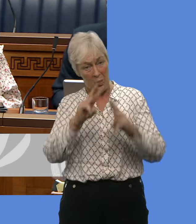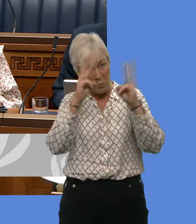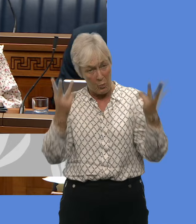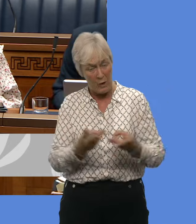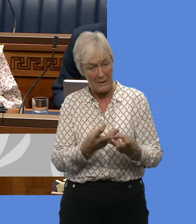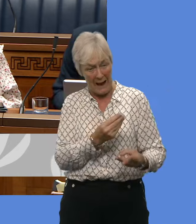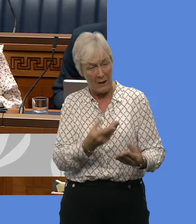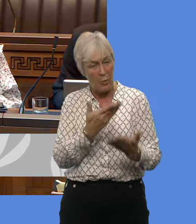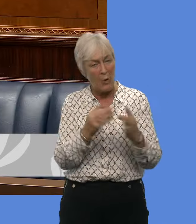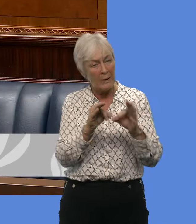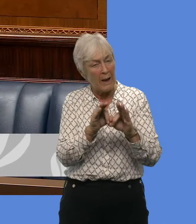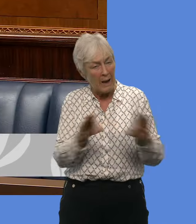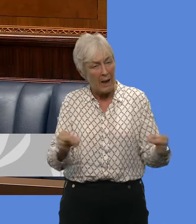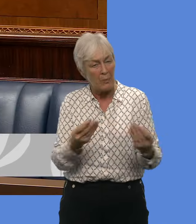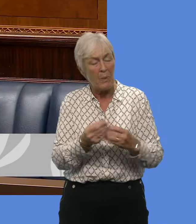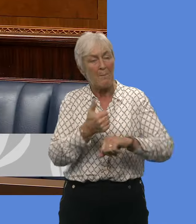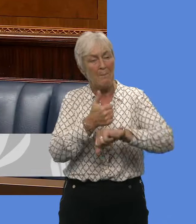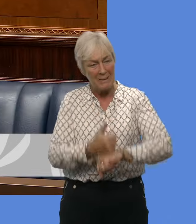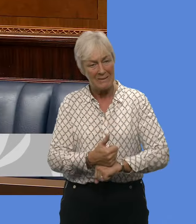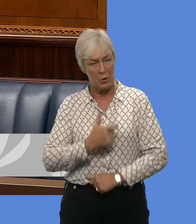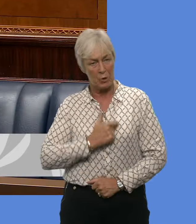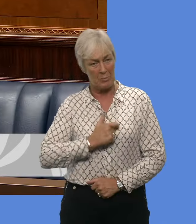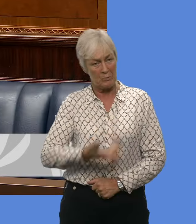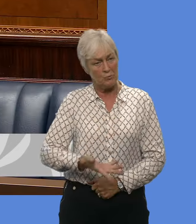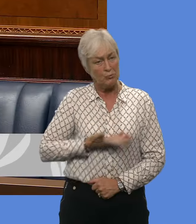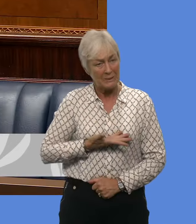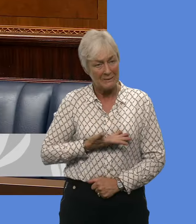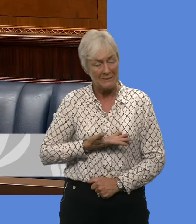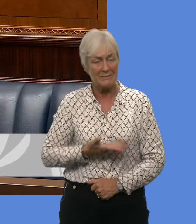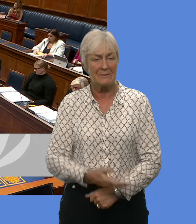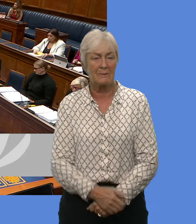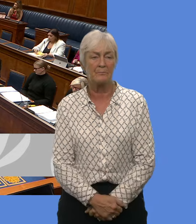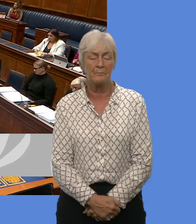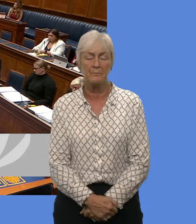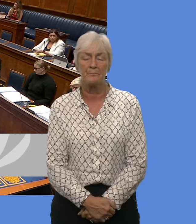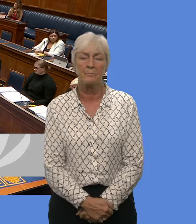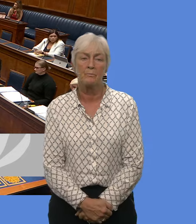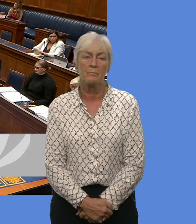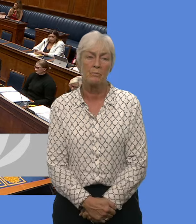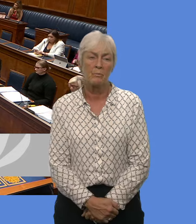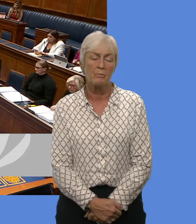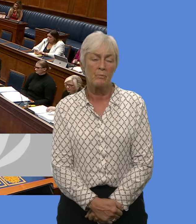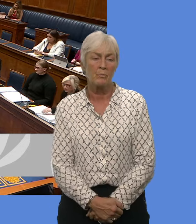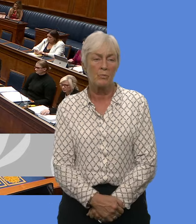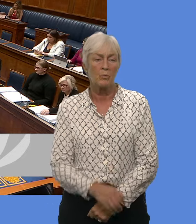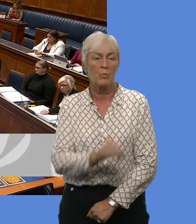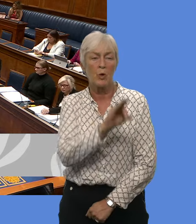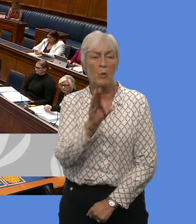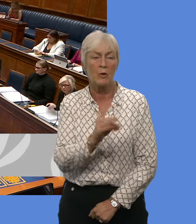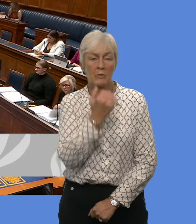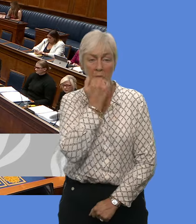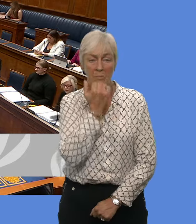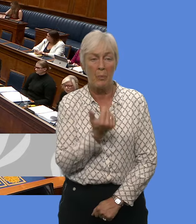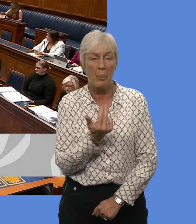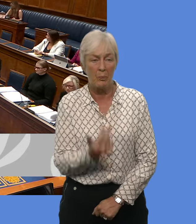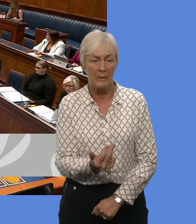us, with those basic human and civil liberties. Jonathan Buckley. Question number 3. Minister.